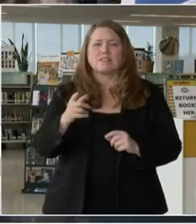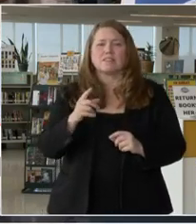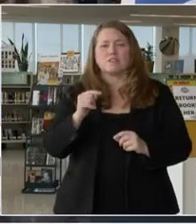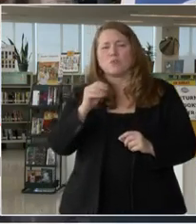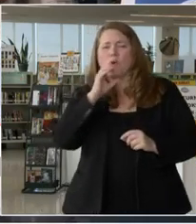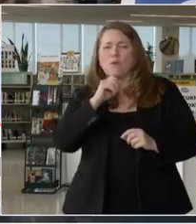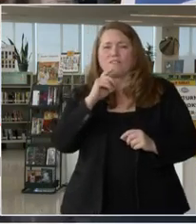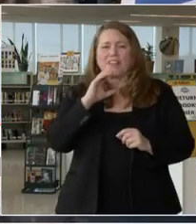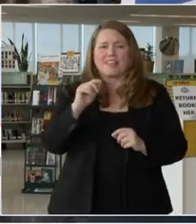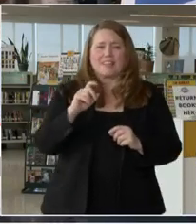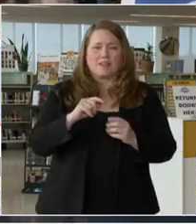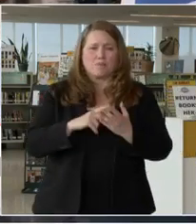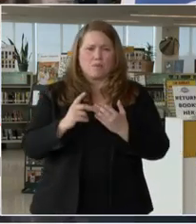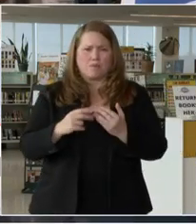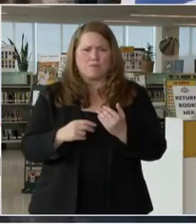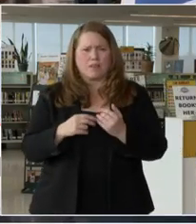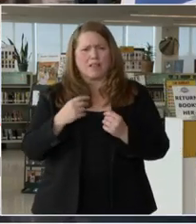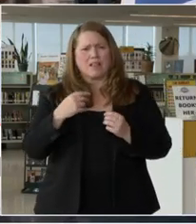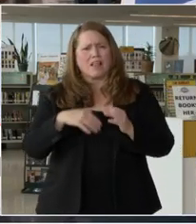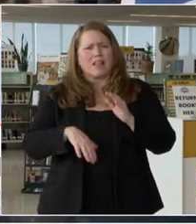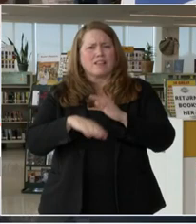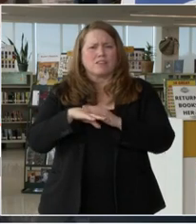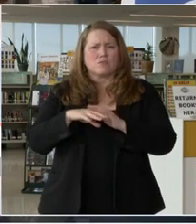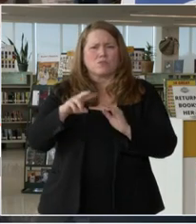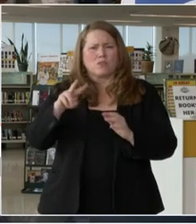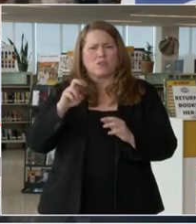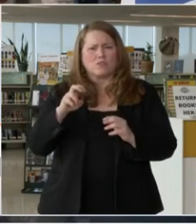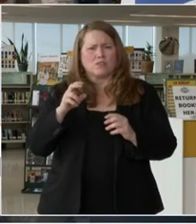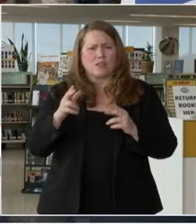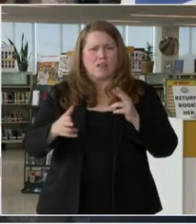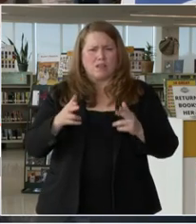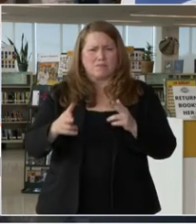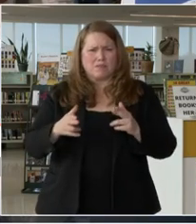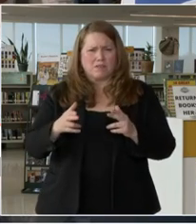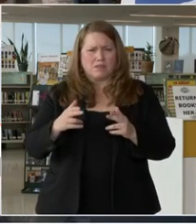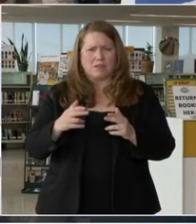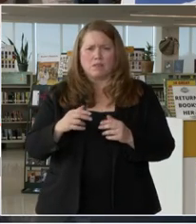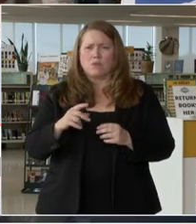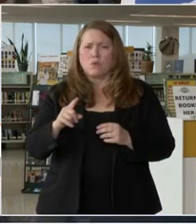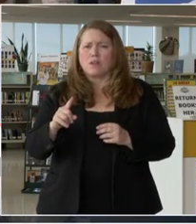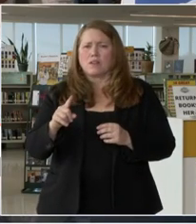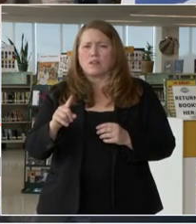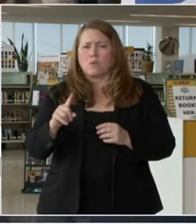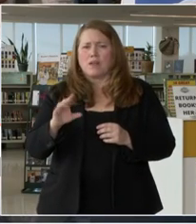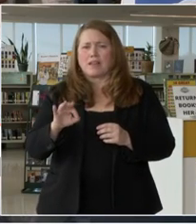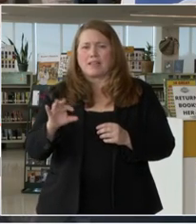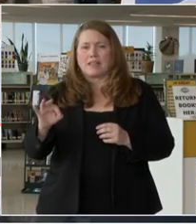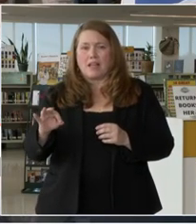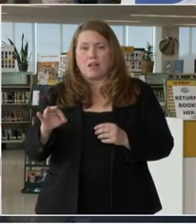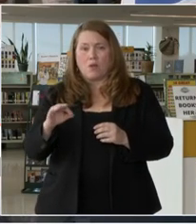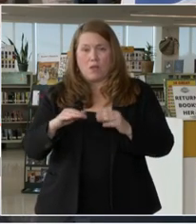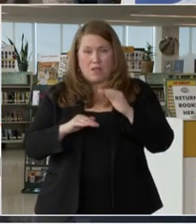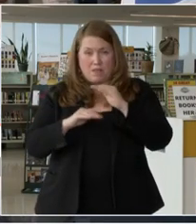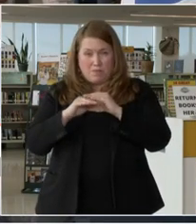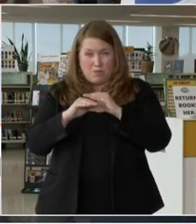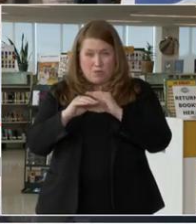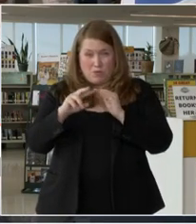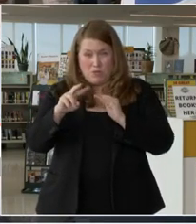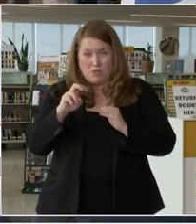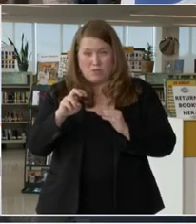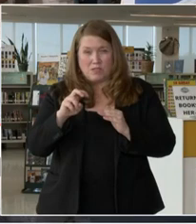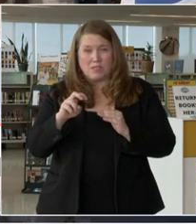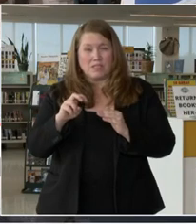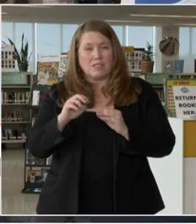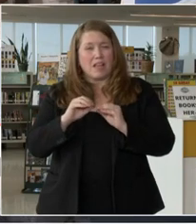I'm wondering, I don't know if we've hit 200 homicides by today. We're at 199 as of today, Mark. So we're right on the verge of hitting 200. It's